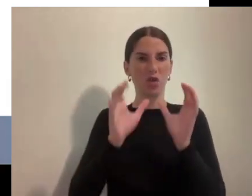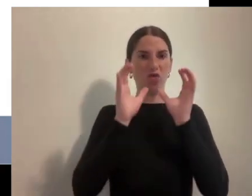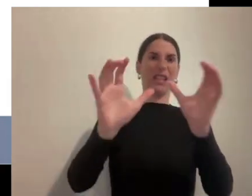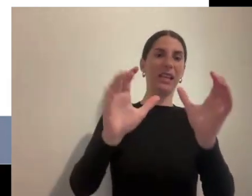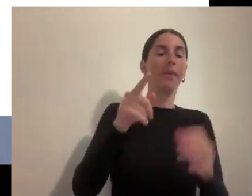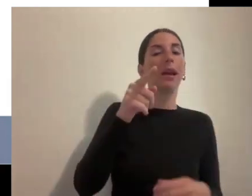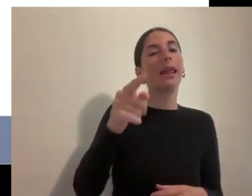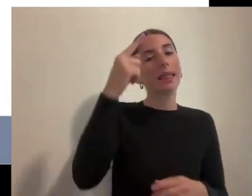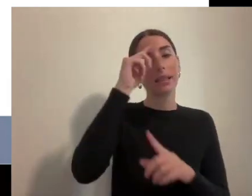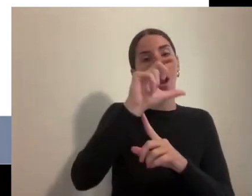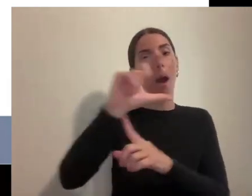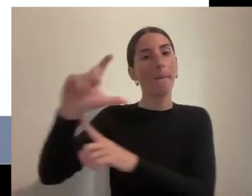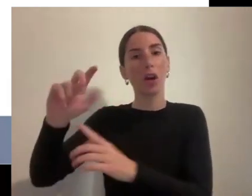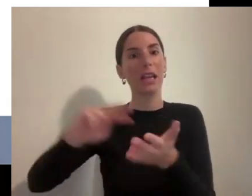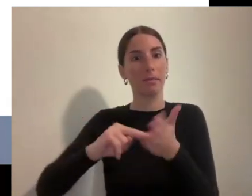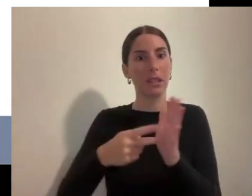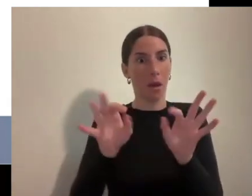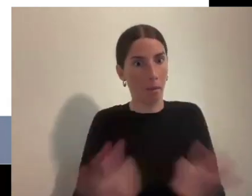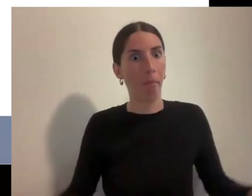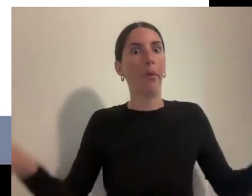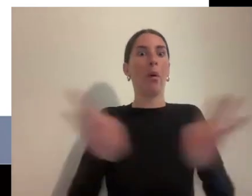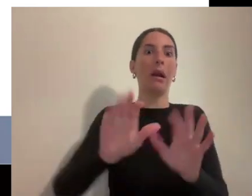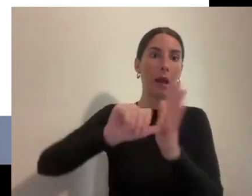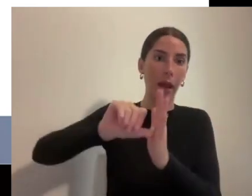uppercase as this needs to be emphasized.